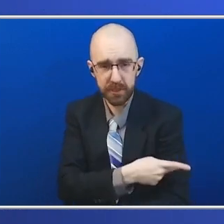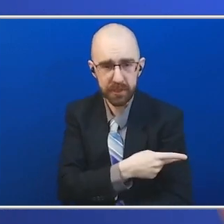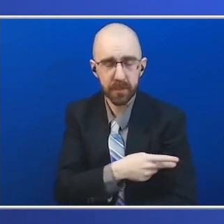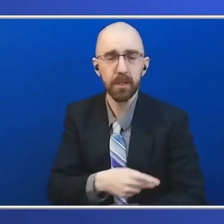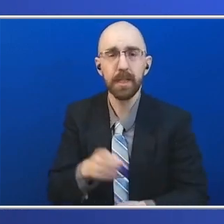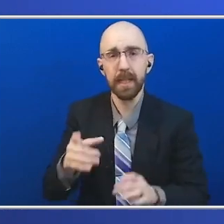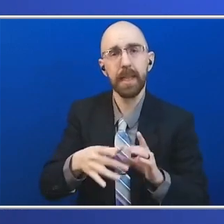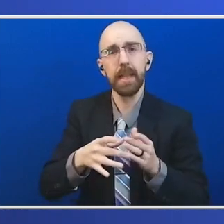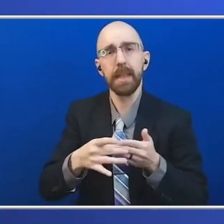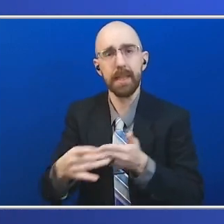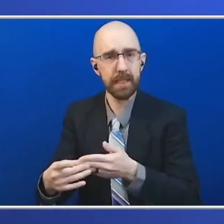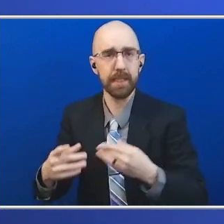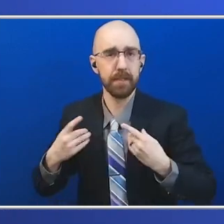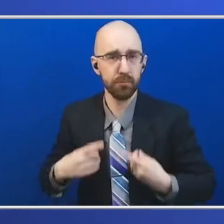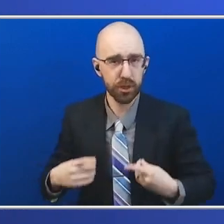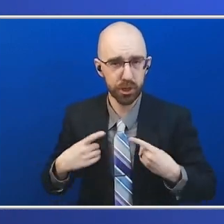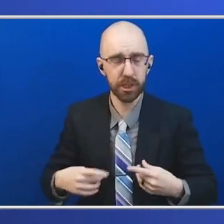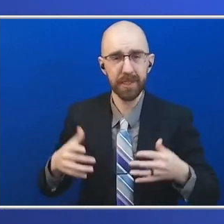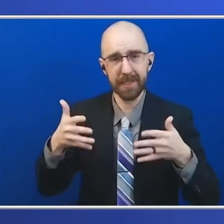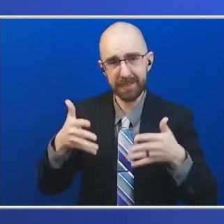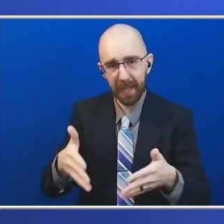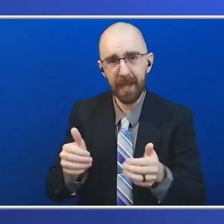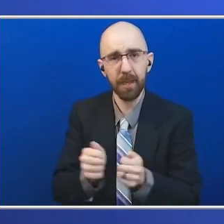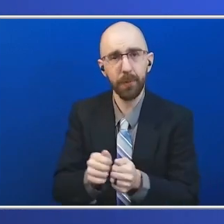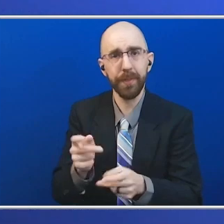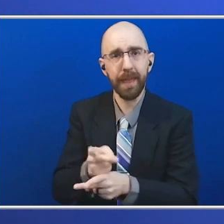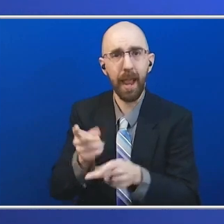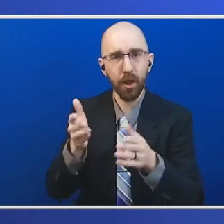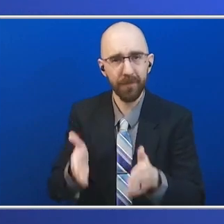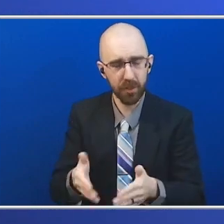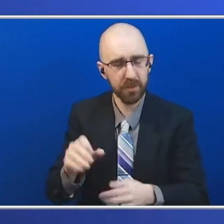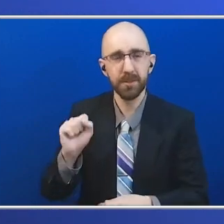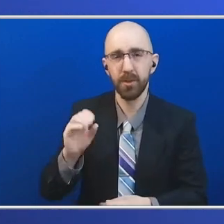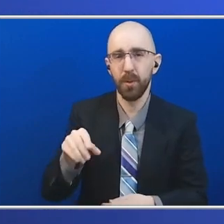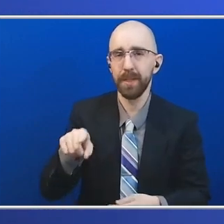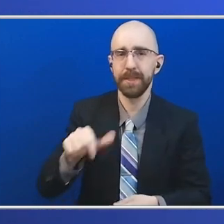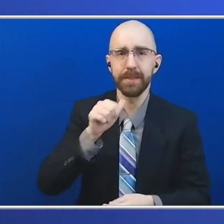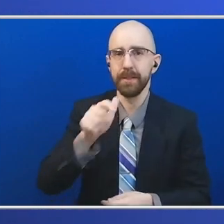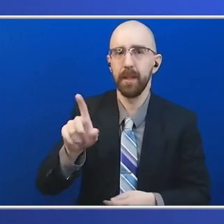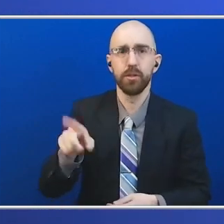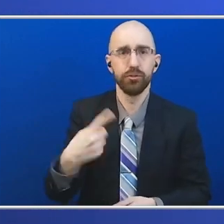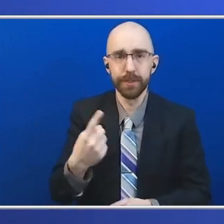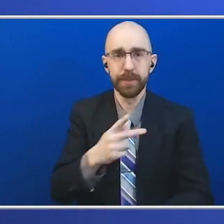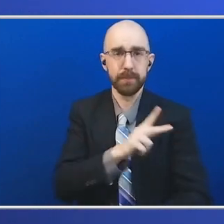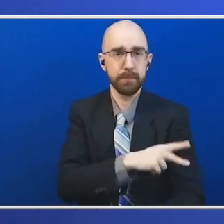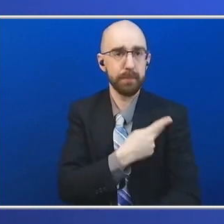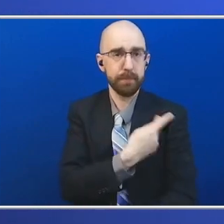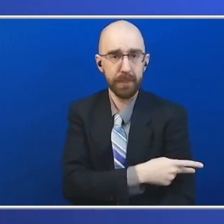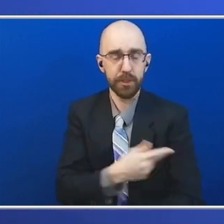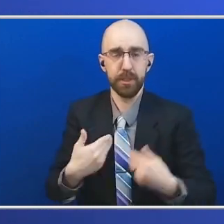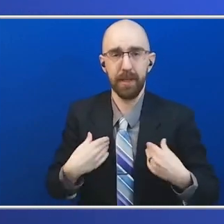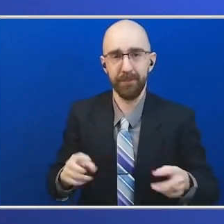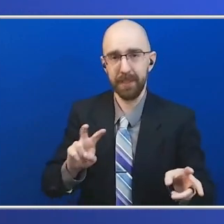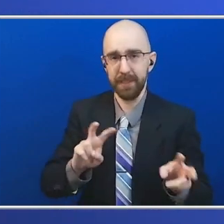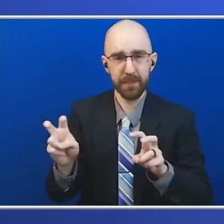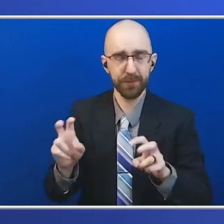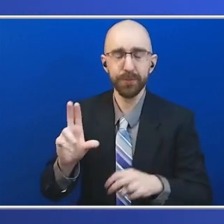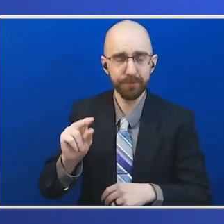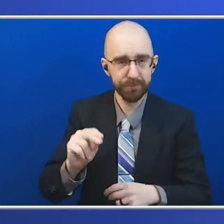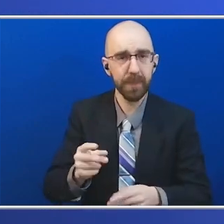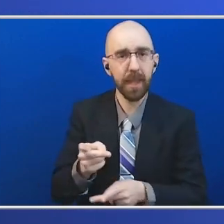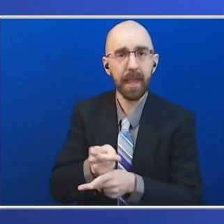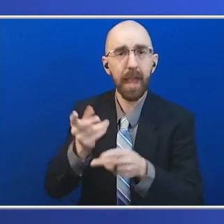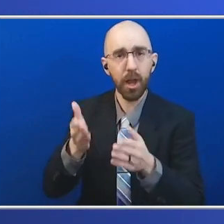depression and anxiety with the caregiver too. So this is not just the patients having these issues, the caregiver also gets